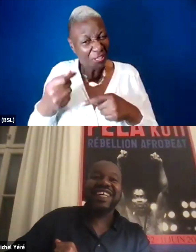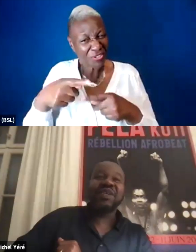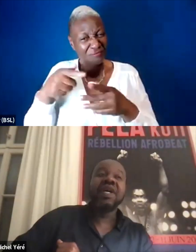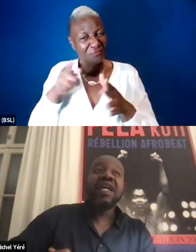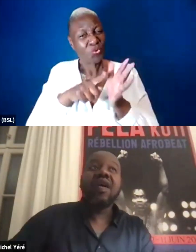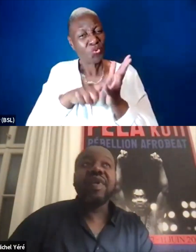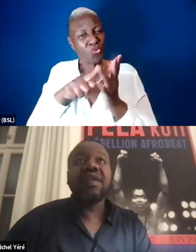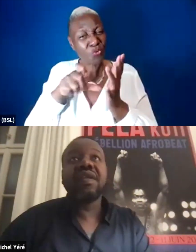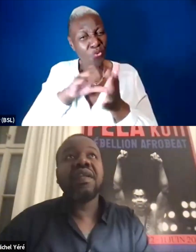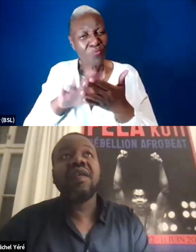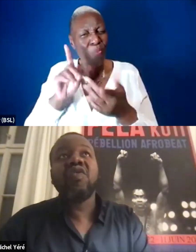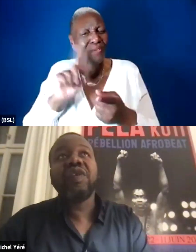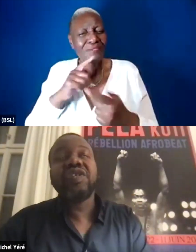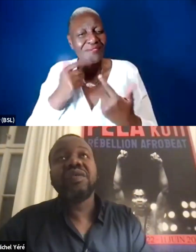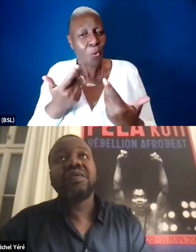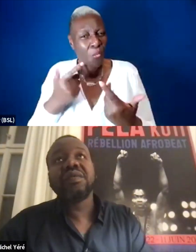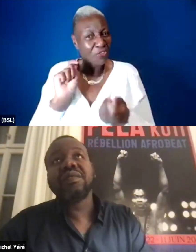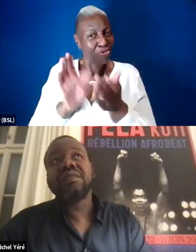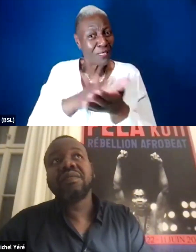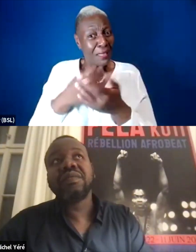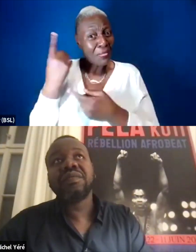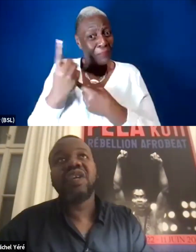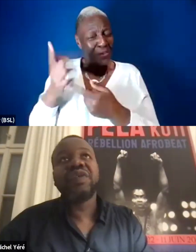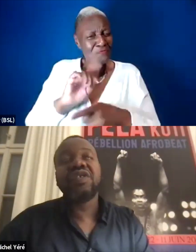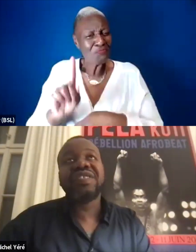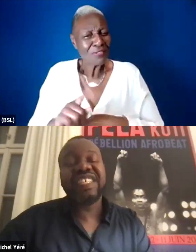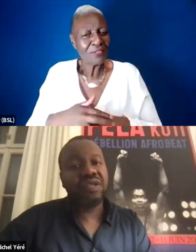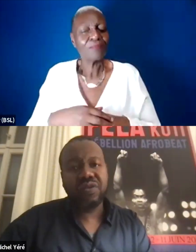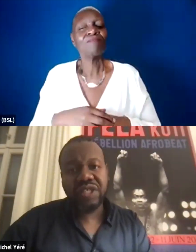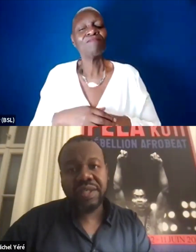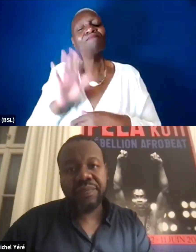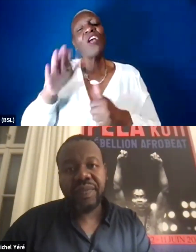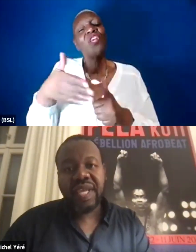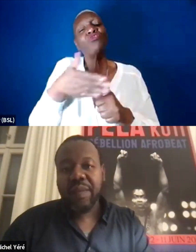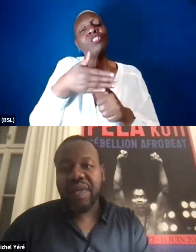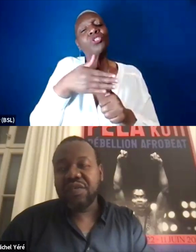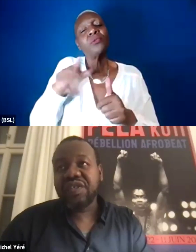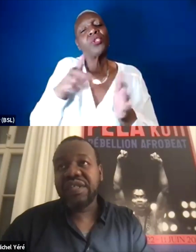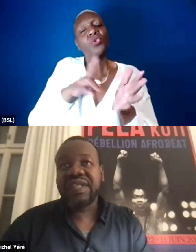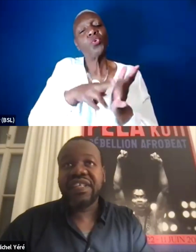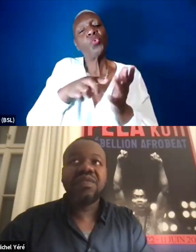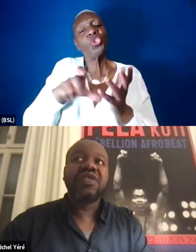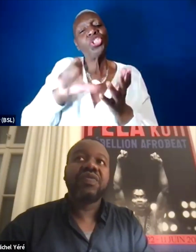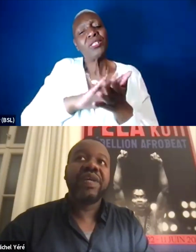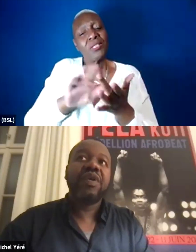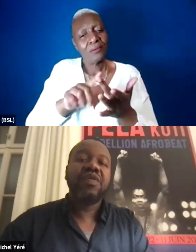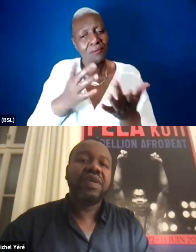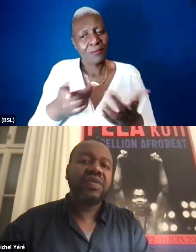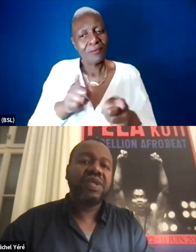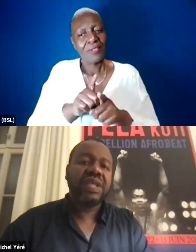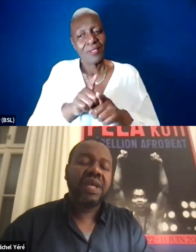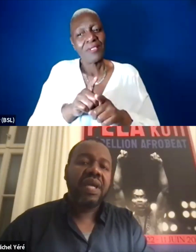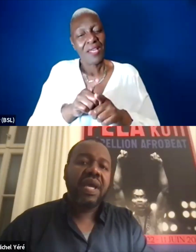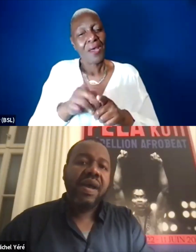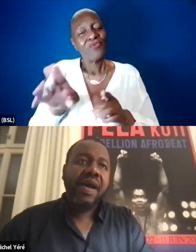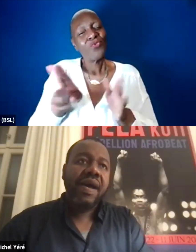I can tell you. No, I mean the original texts are in Nouchi, because the original intention was to write poetry